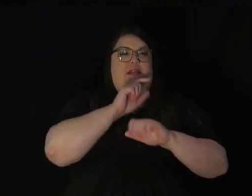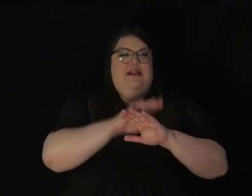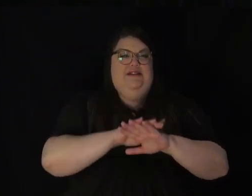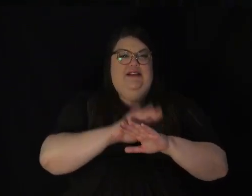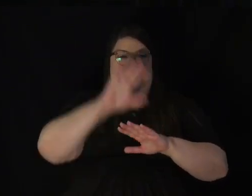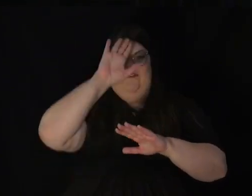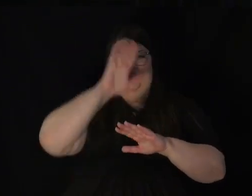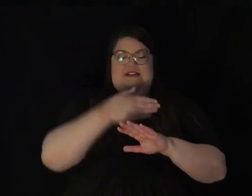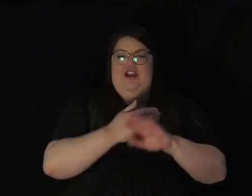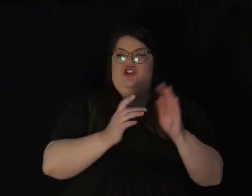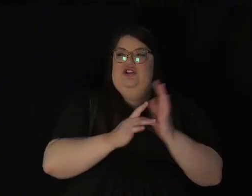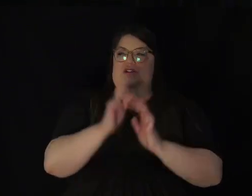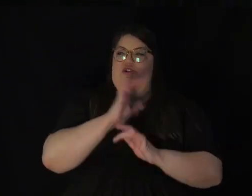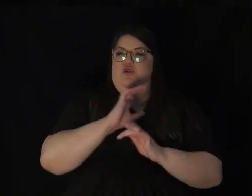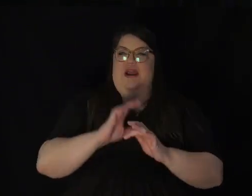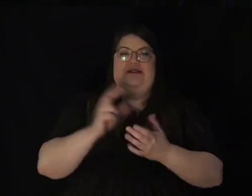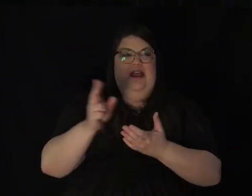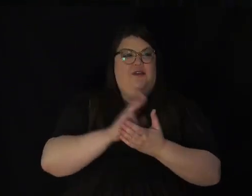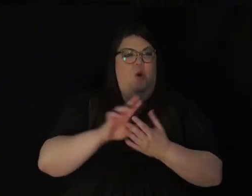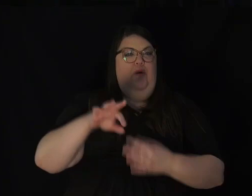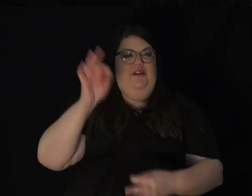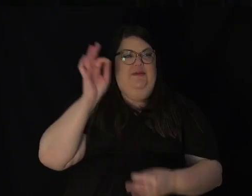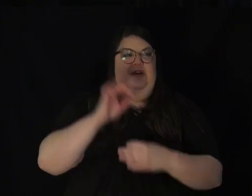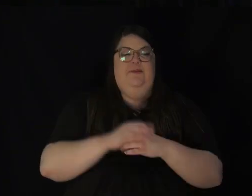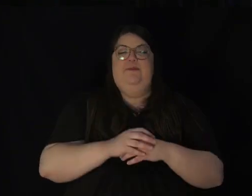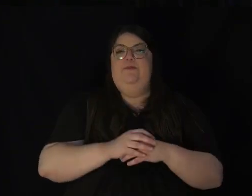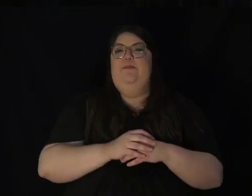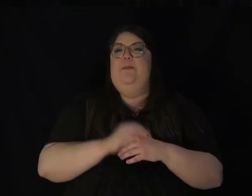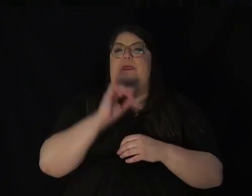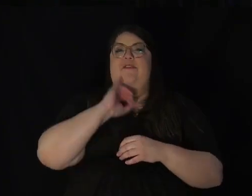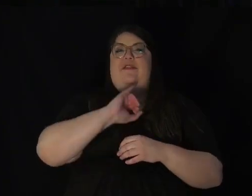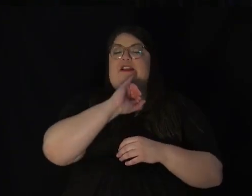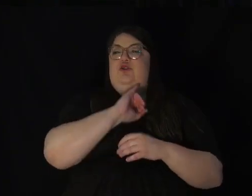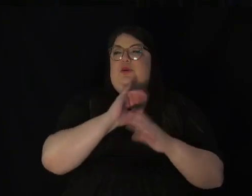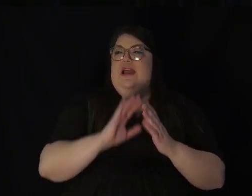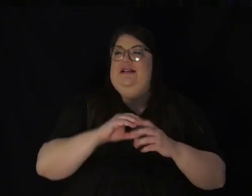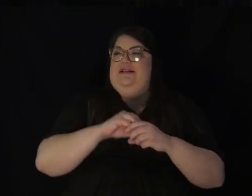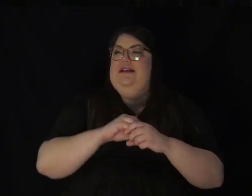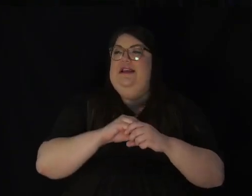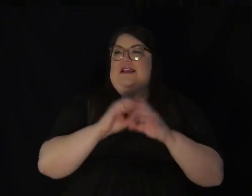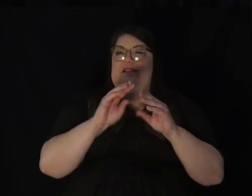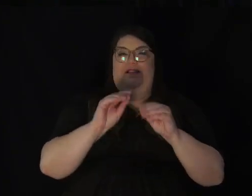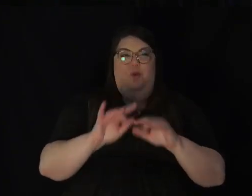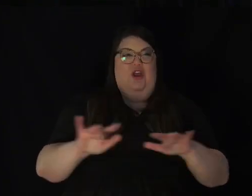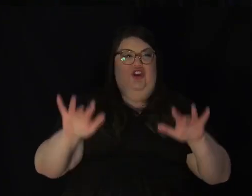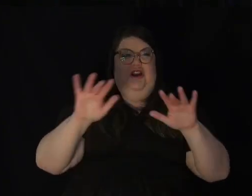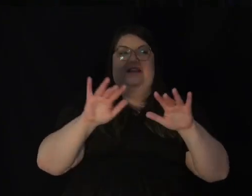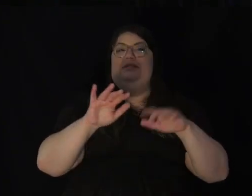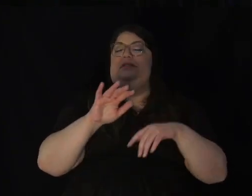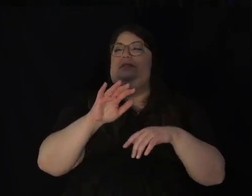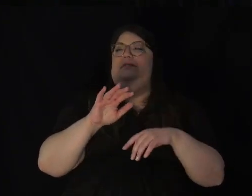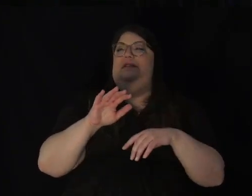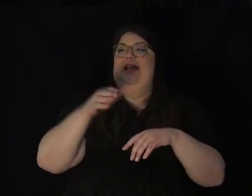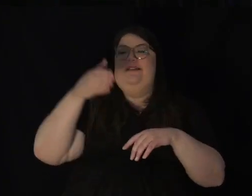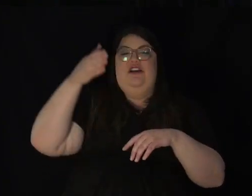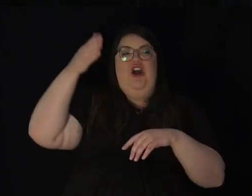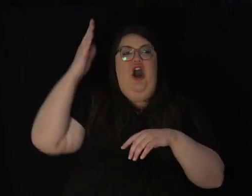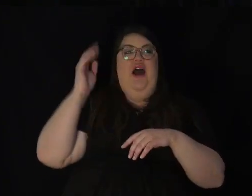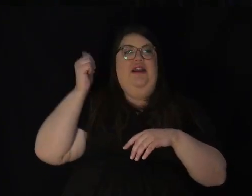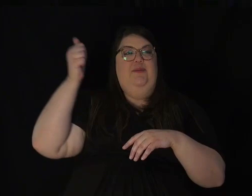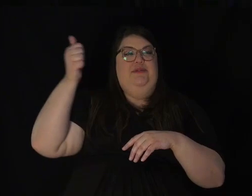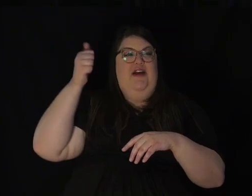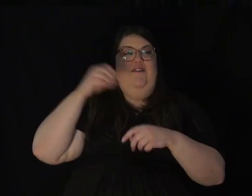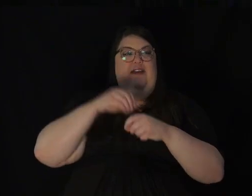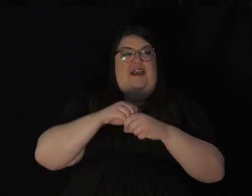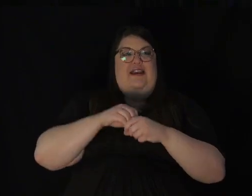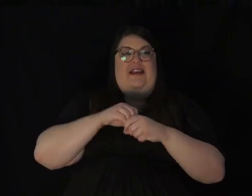the Holy Spirit. For the Israelites in the wilderness, the blessing was God himself with them in the tabernacle, and he